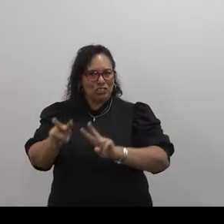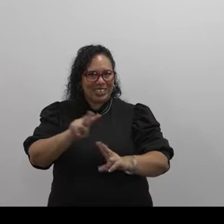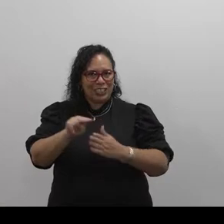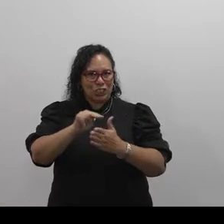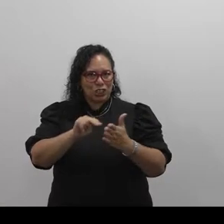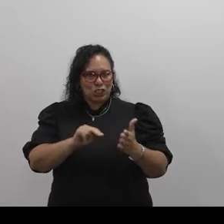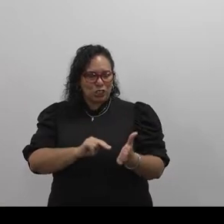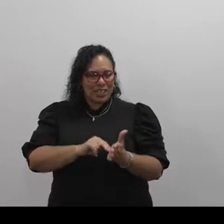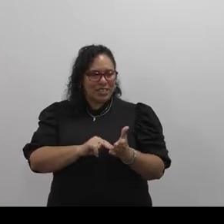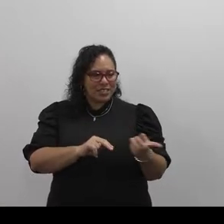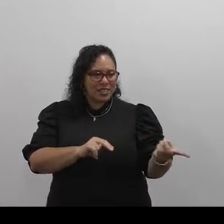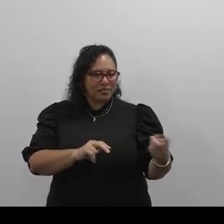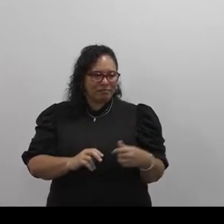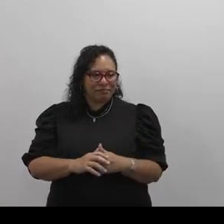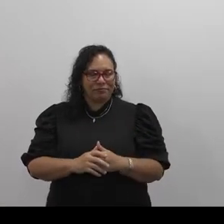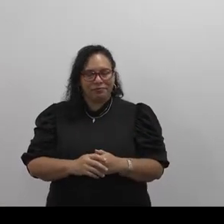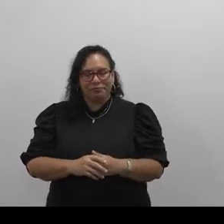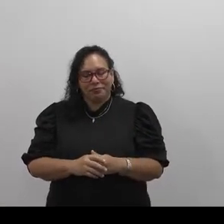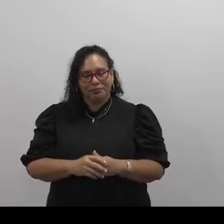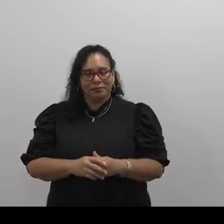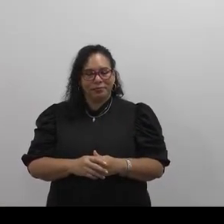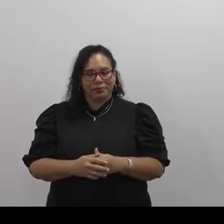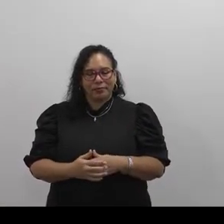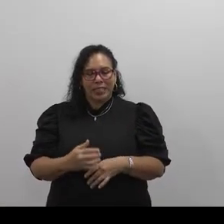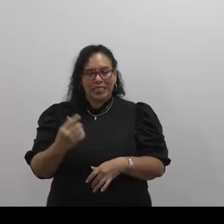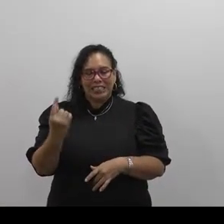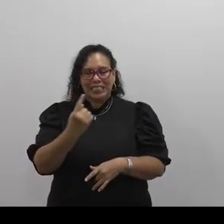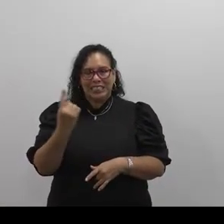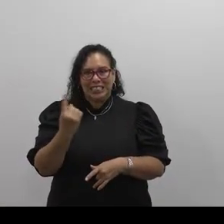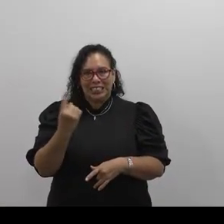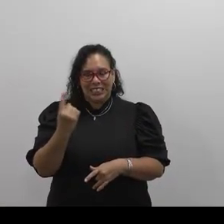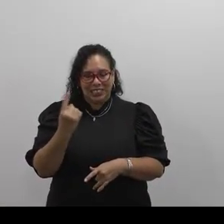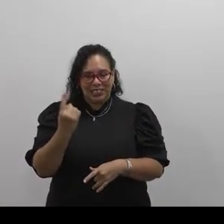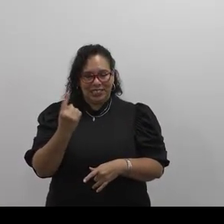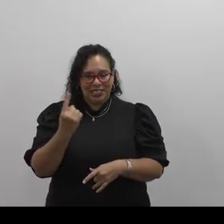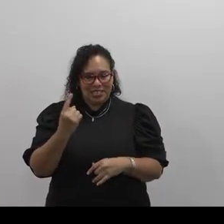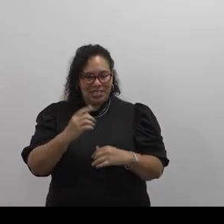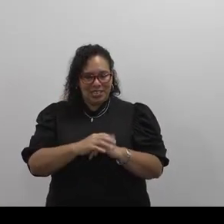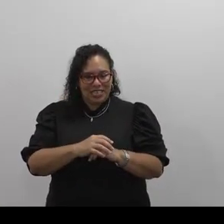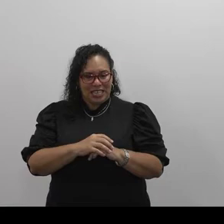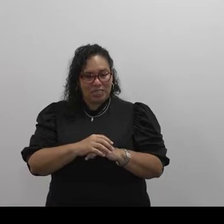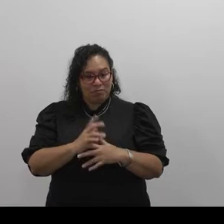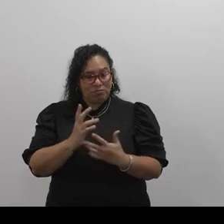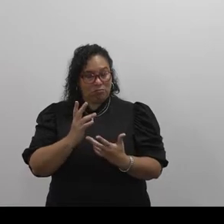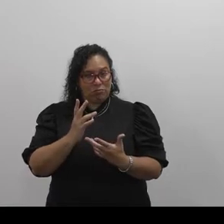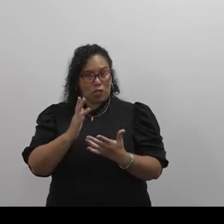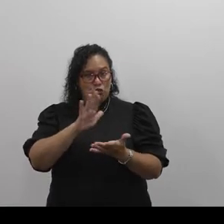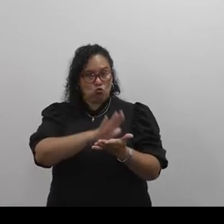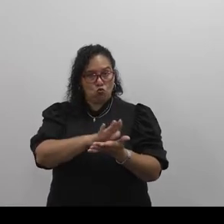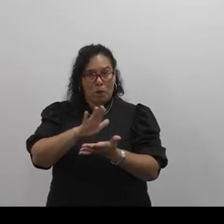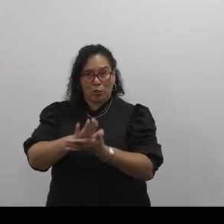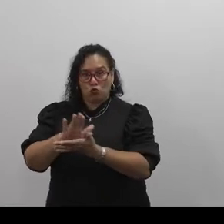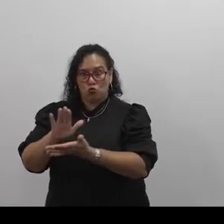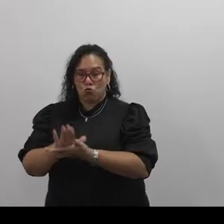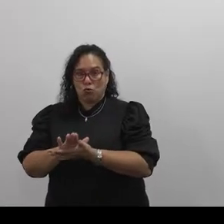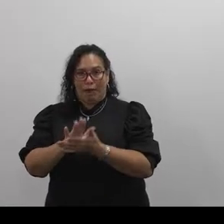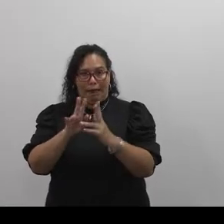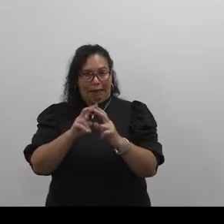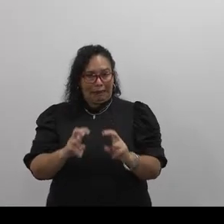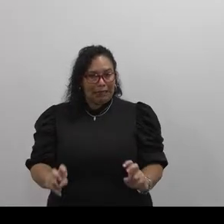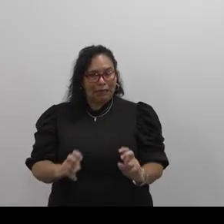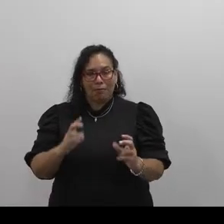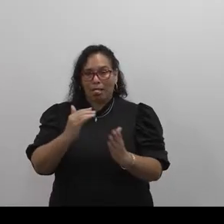by campus basis. And again, this is something we set forth to do as part of this master plan, to have a school by school assessment and list